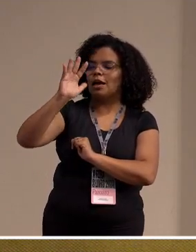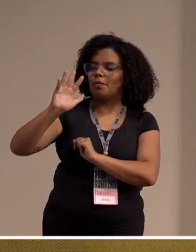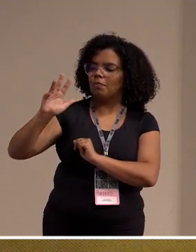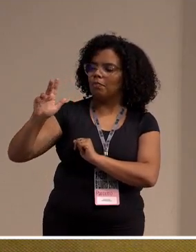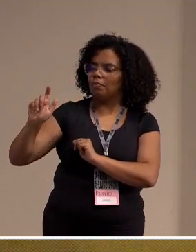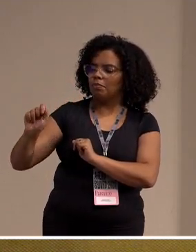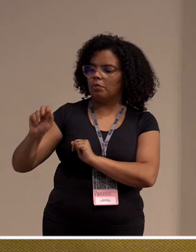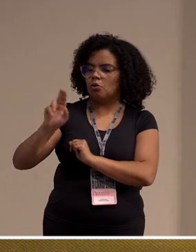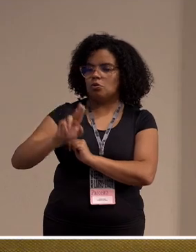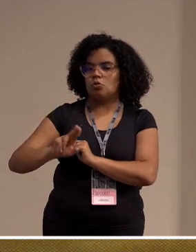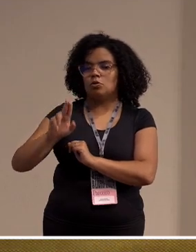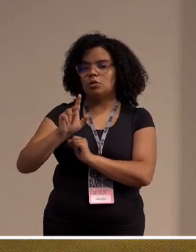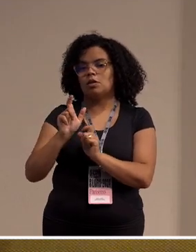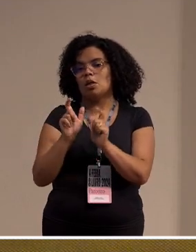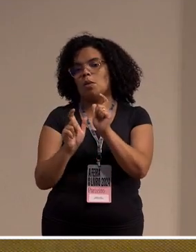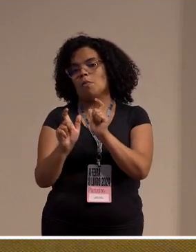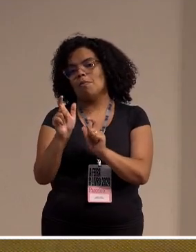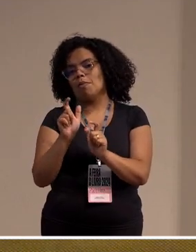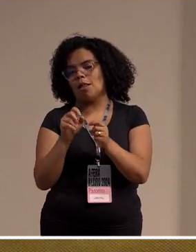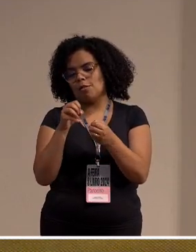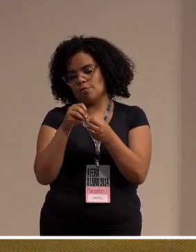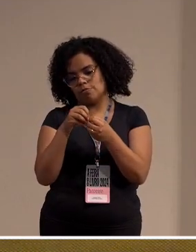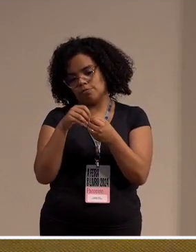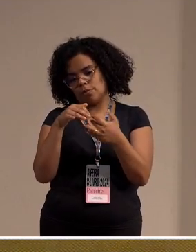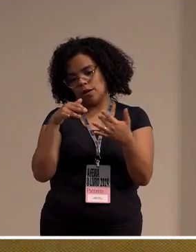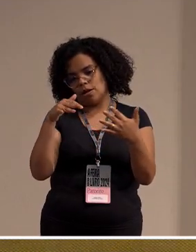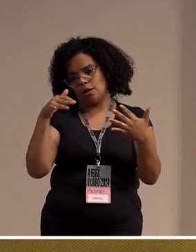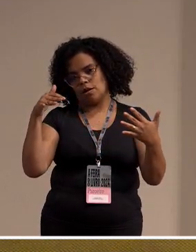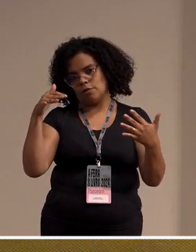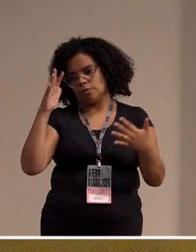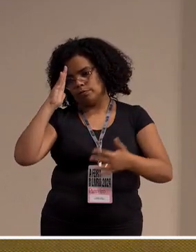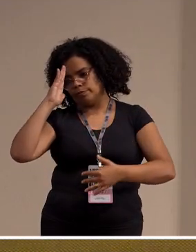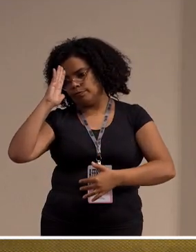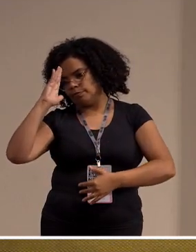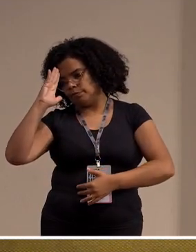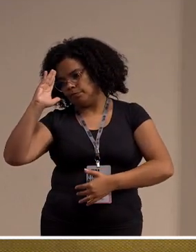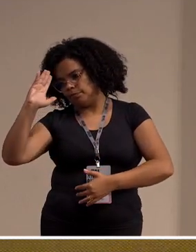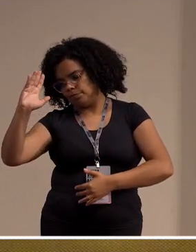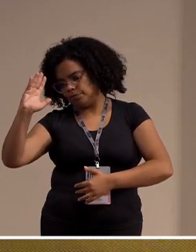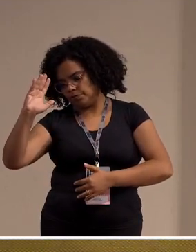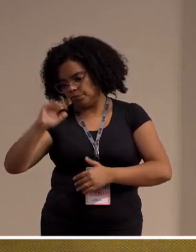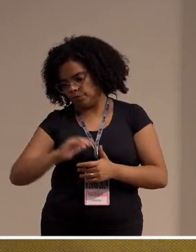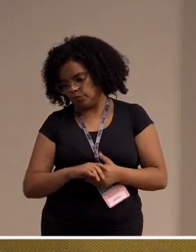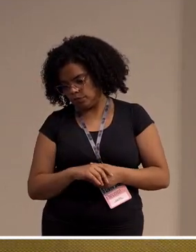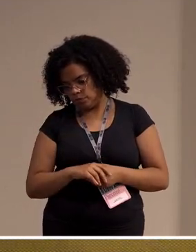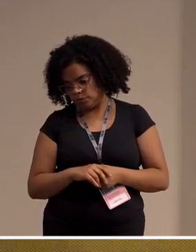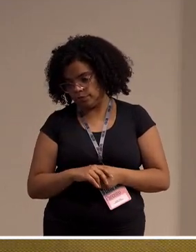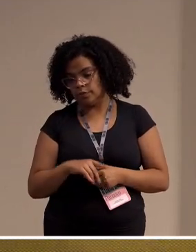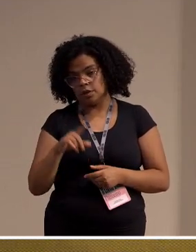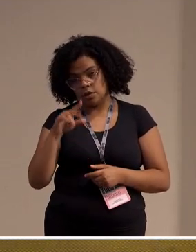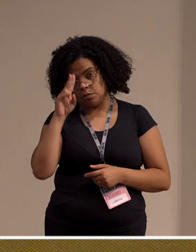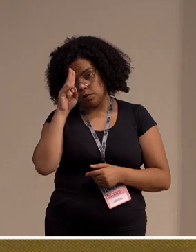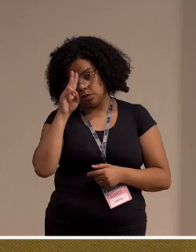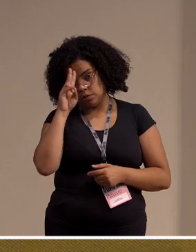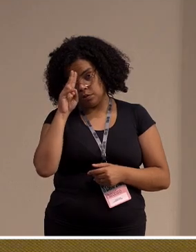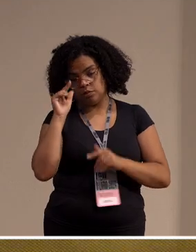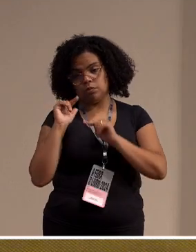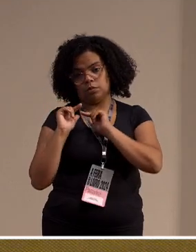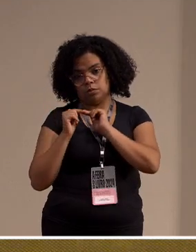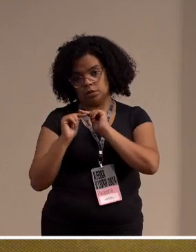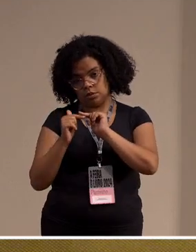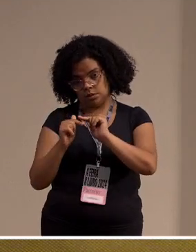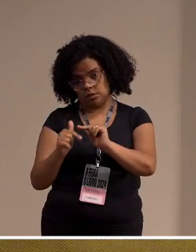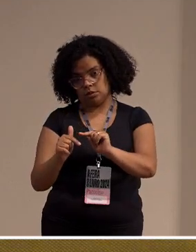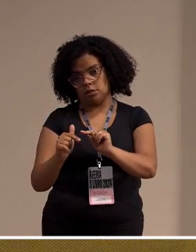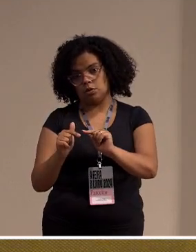flight. This is a durable story that remains in African-American culture today. And so I wanted to